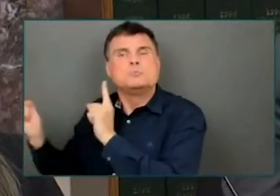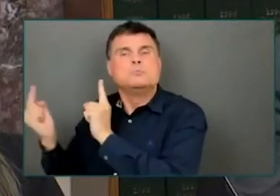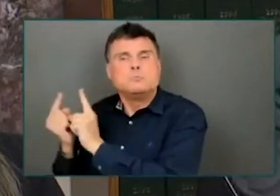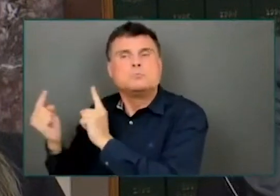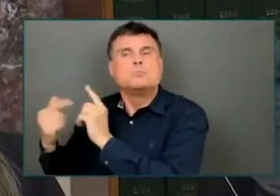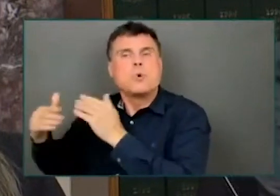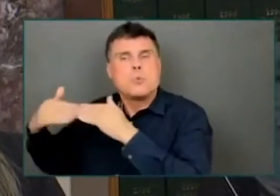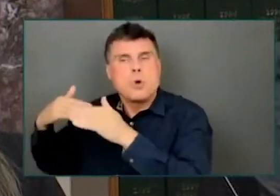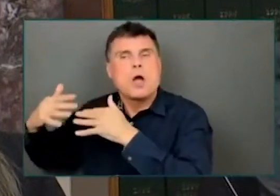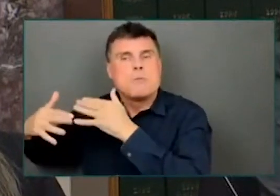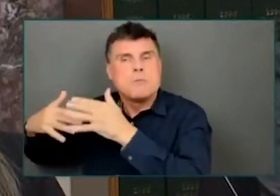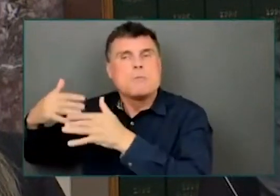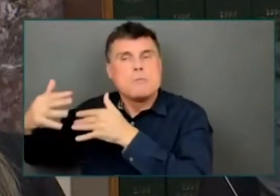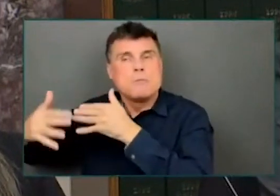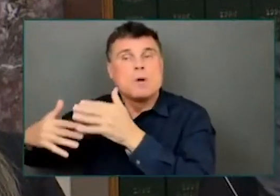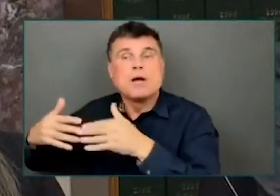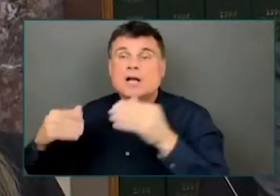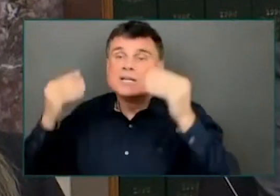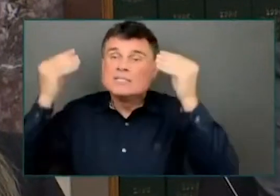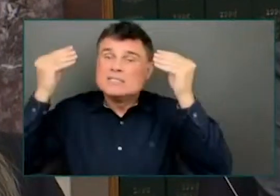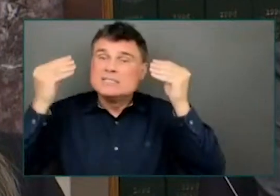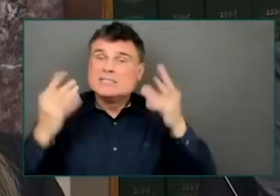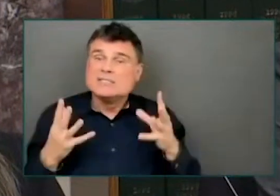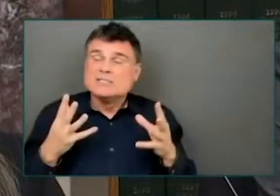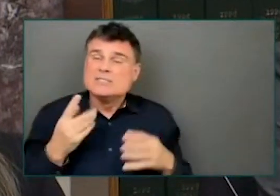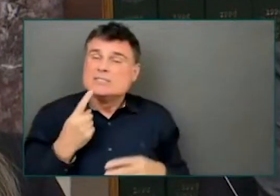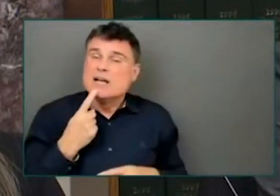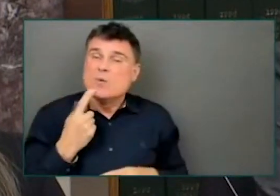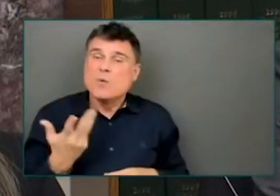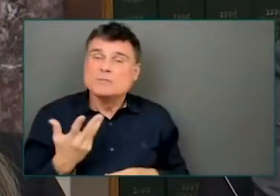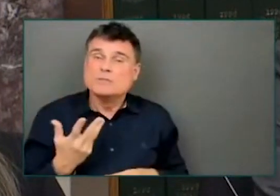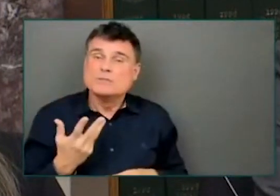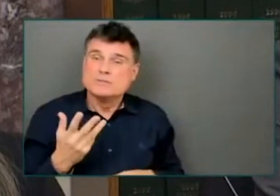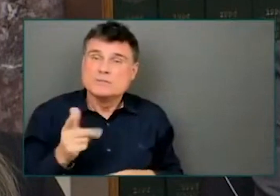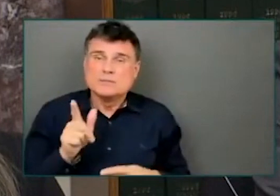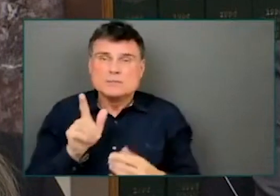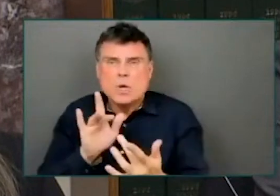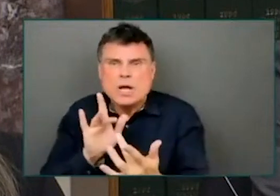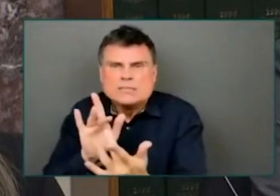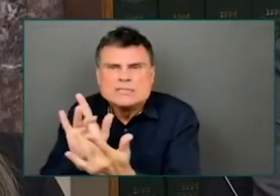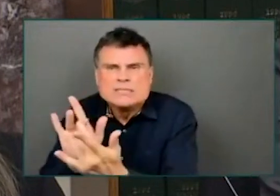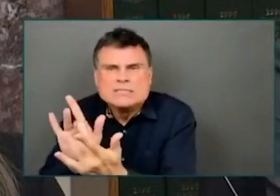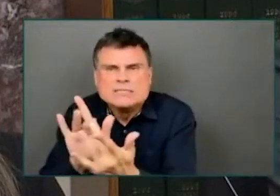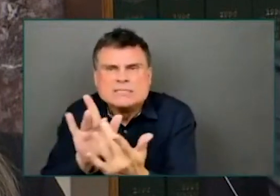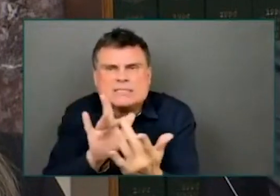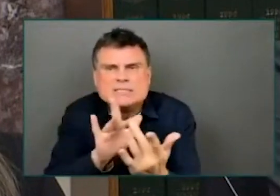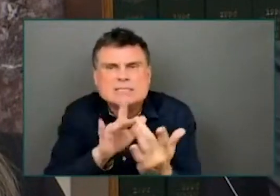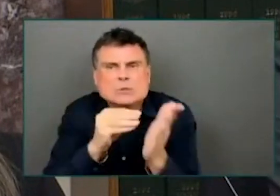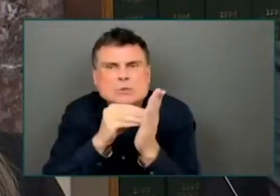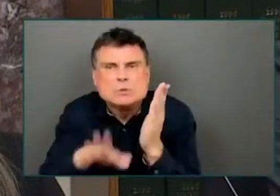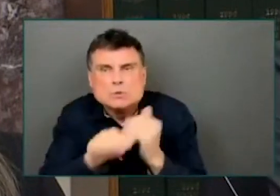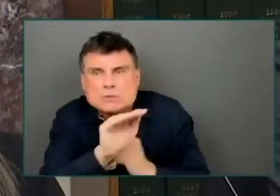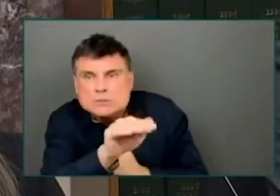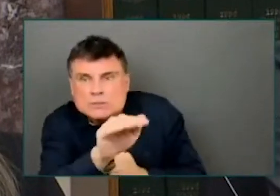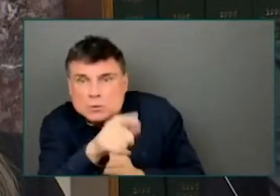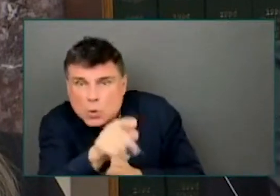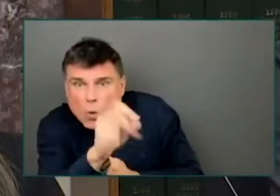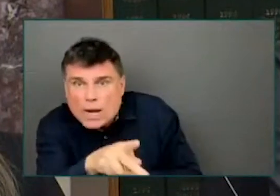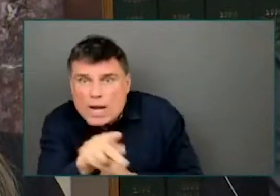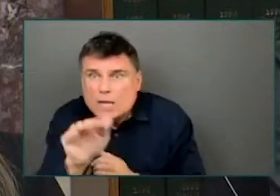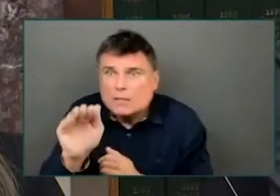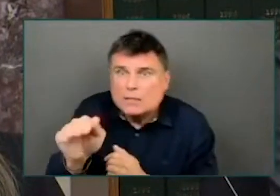me about how she was not only reaching out to students to see how they were doing, but she was reaching out to their parents to make sure that they too were